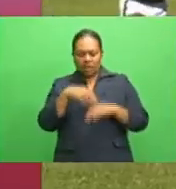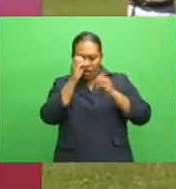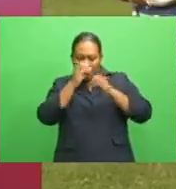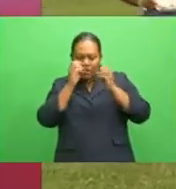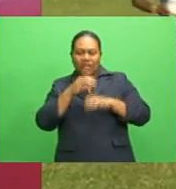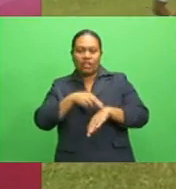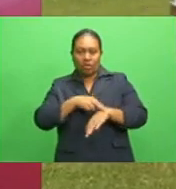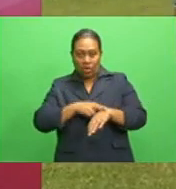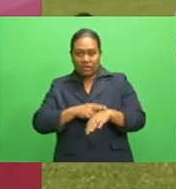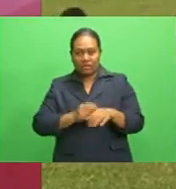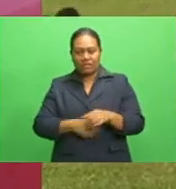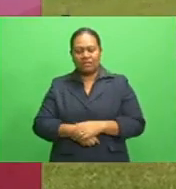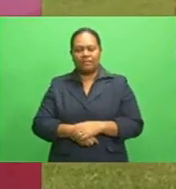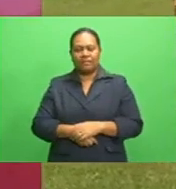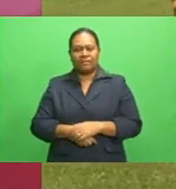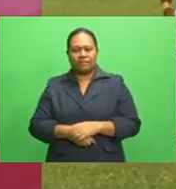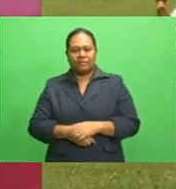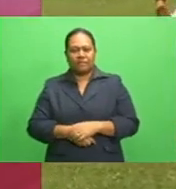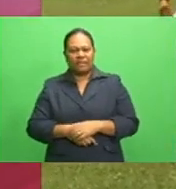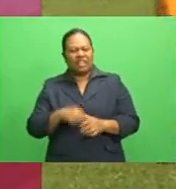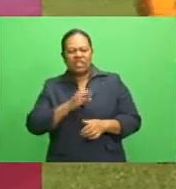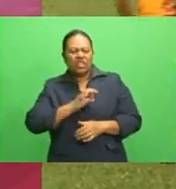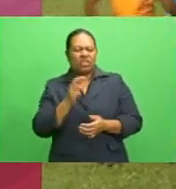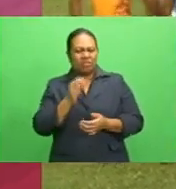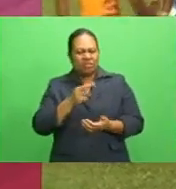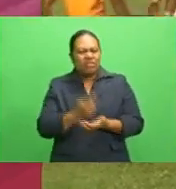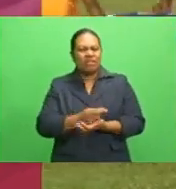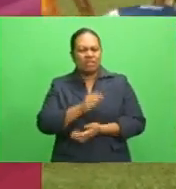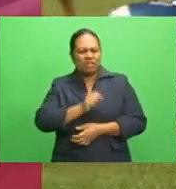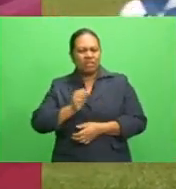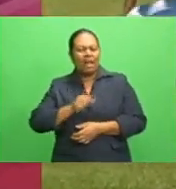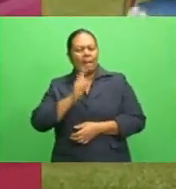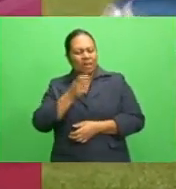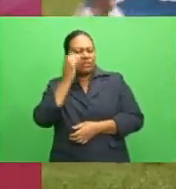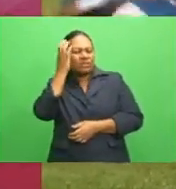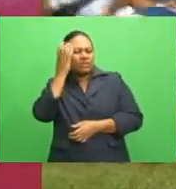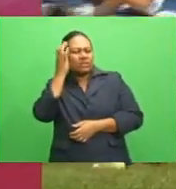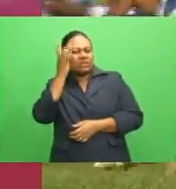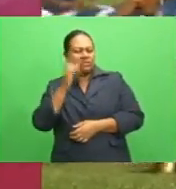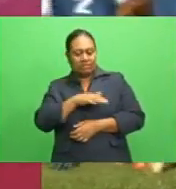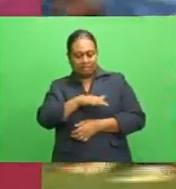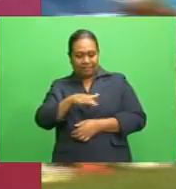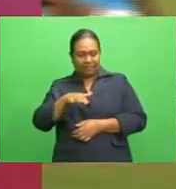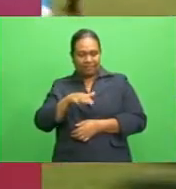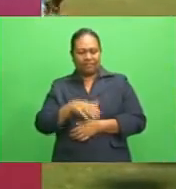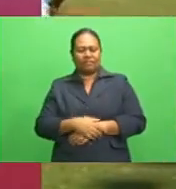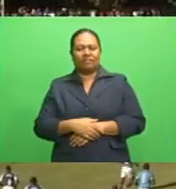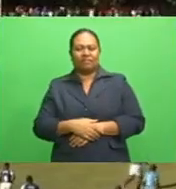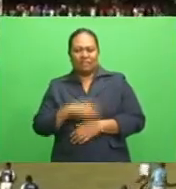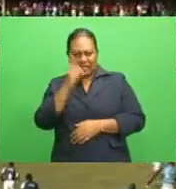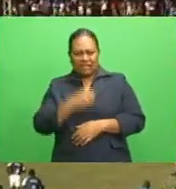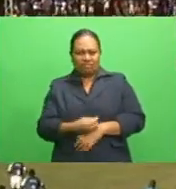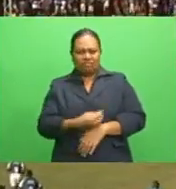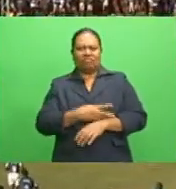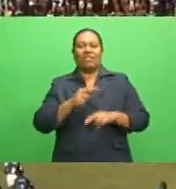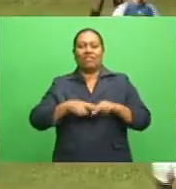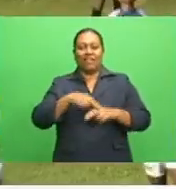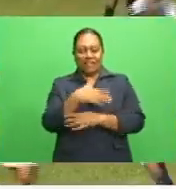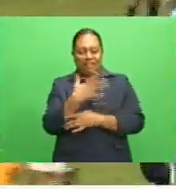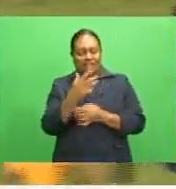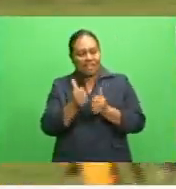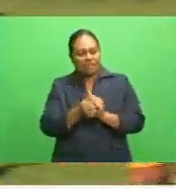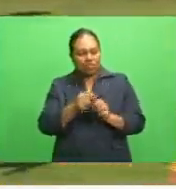of our, not really serious, but we are concerned about the impact of the game on Friday against the 3